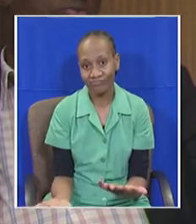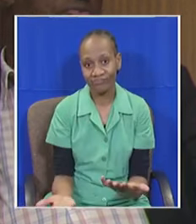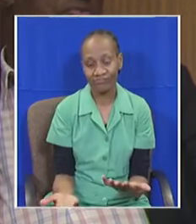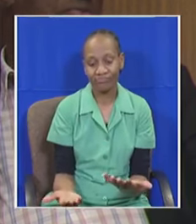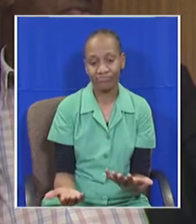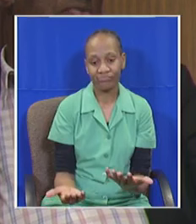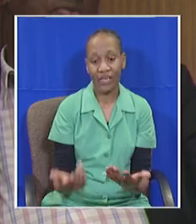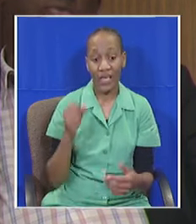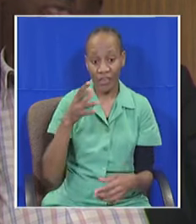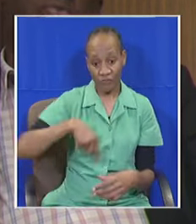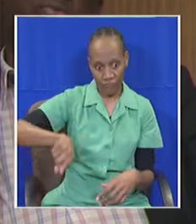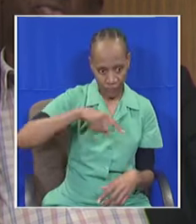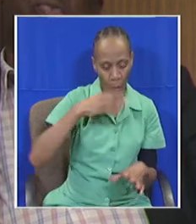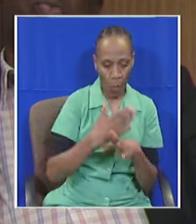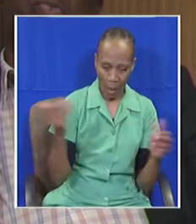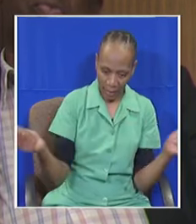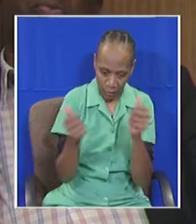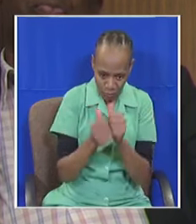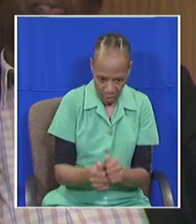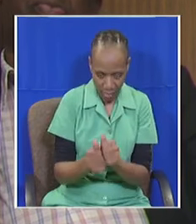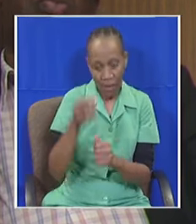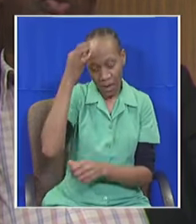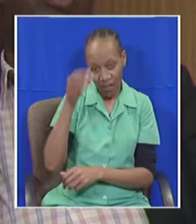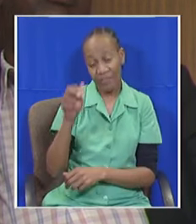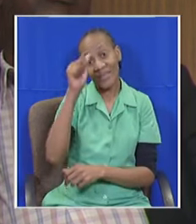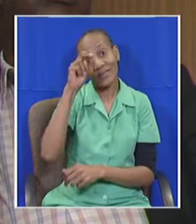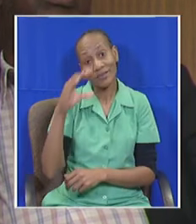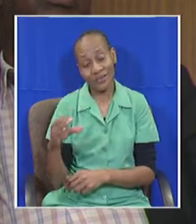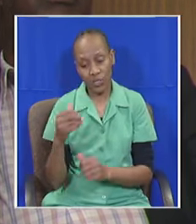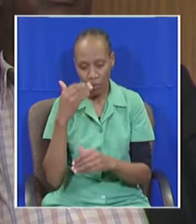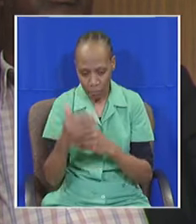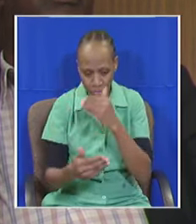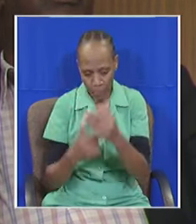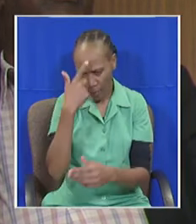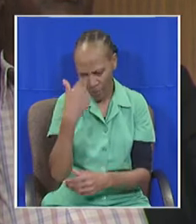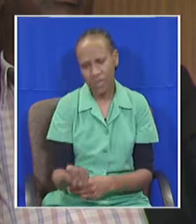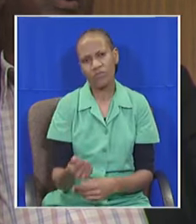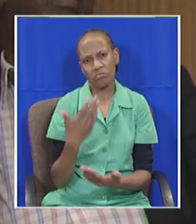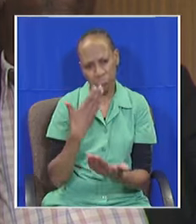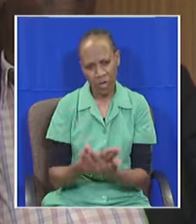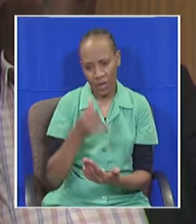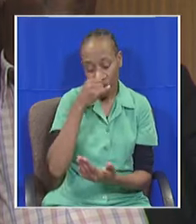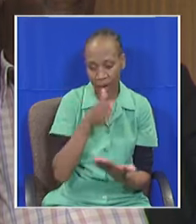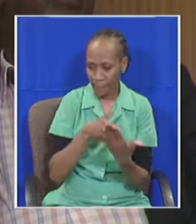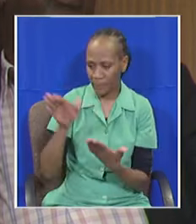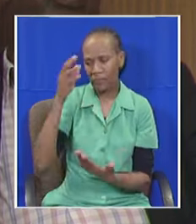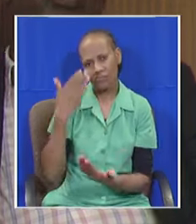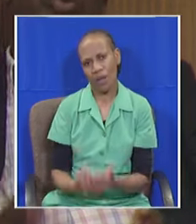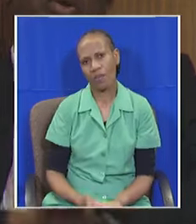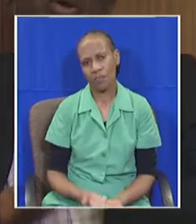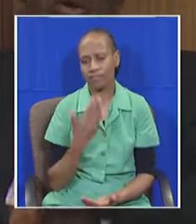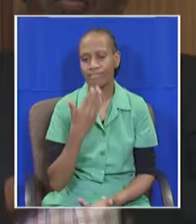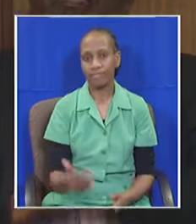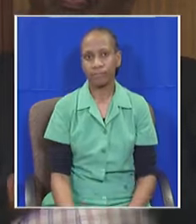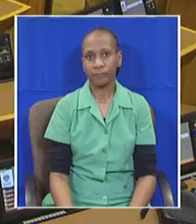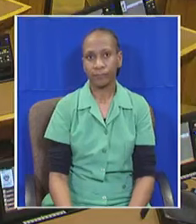by working together that the ANC-led government believes we can defeat crime. I thank you. Thank